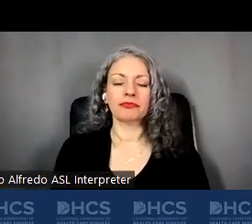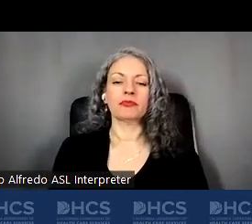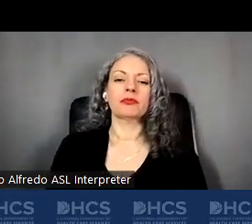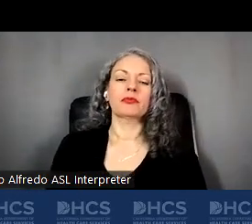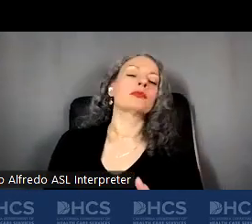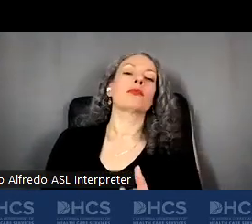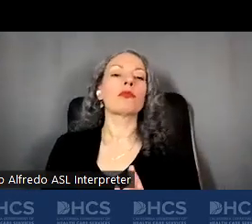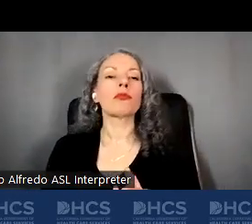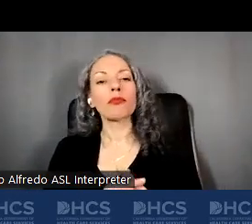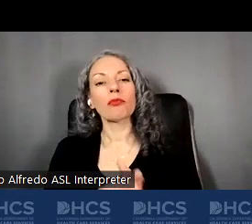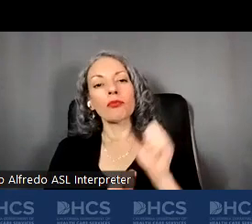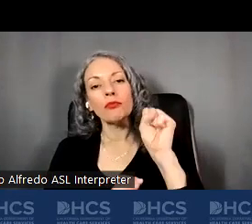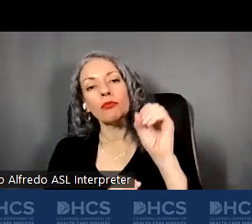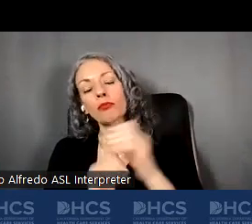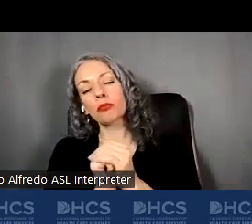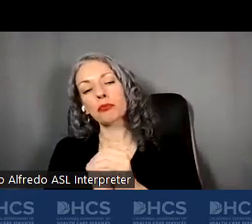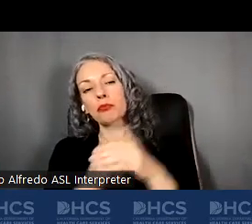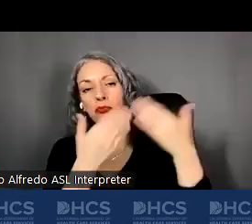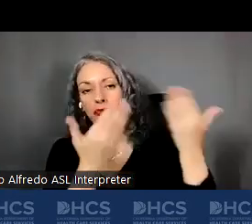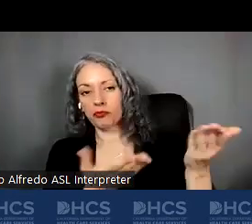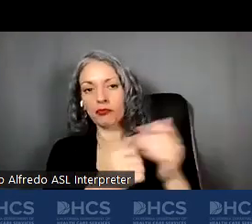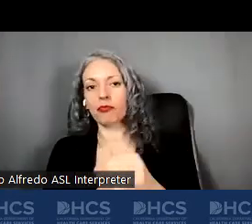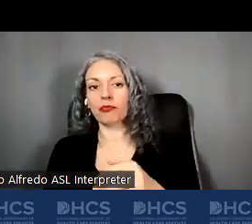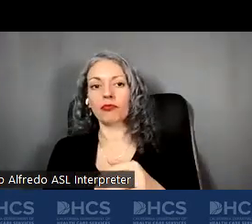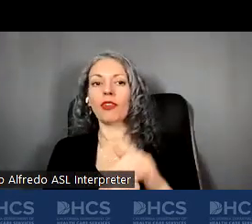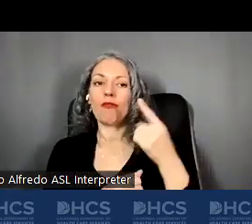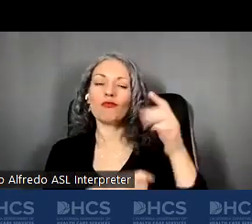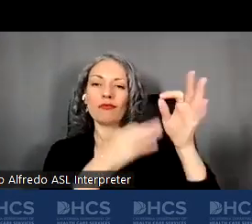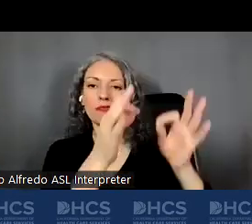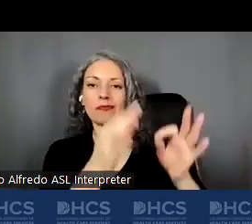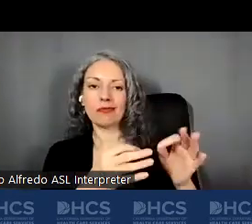All right, so for some initial context, so